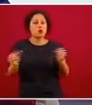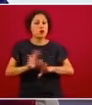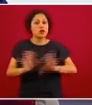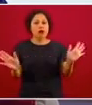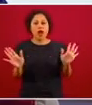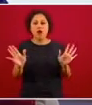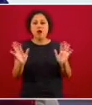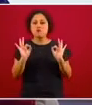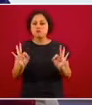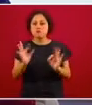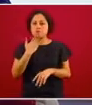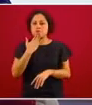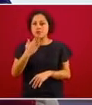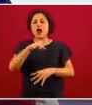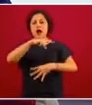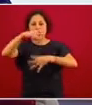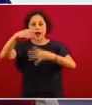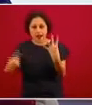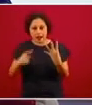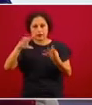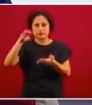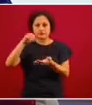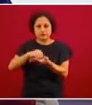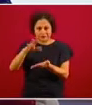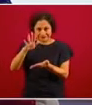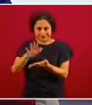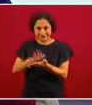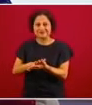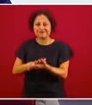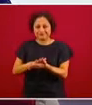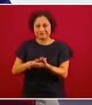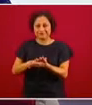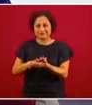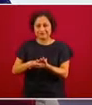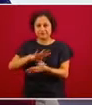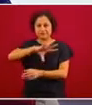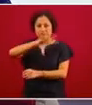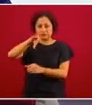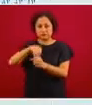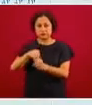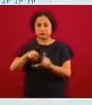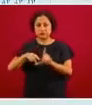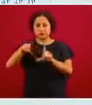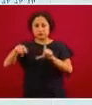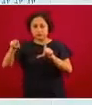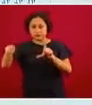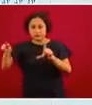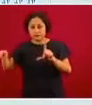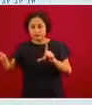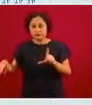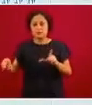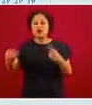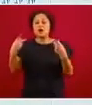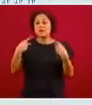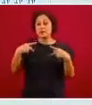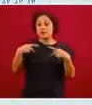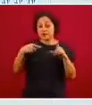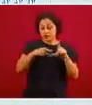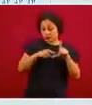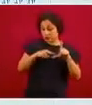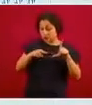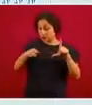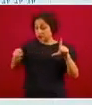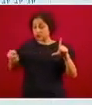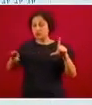patients, 20% of those patients turn out to be positive, 80% are negative, and some of them unfortunately lose